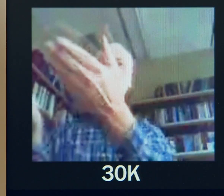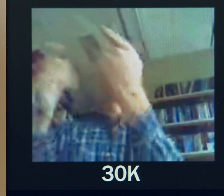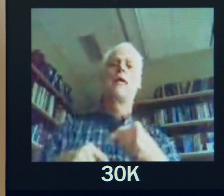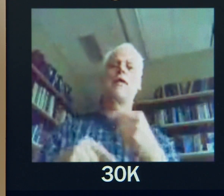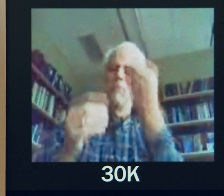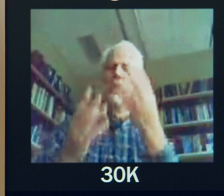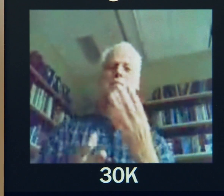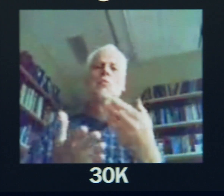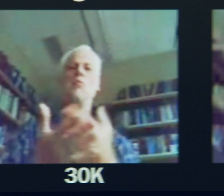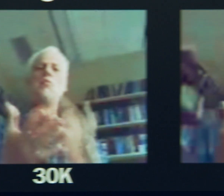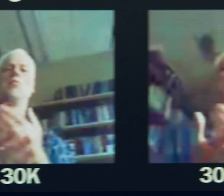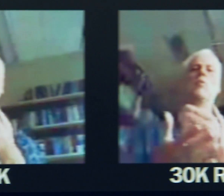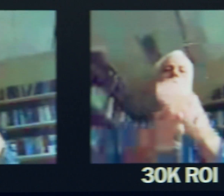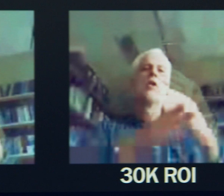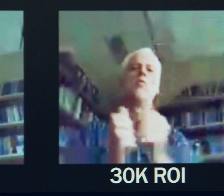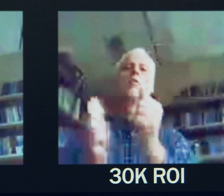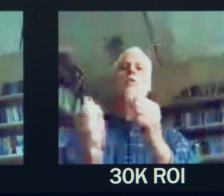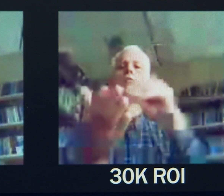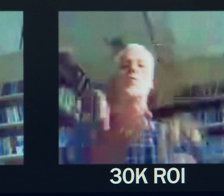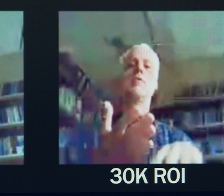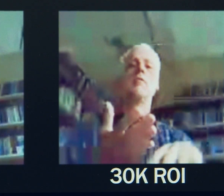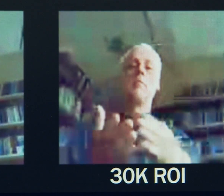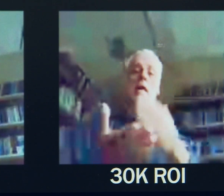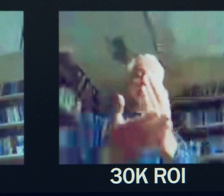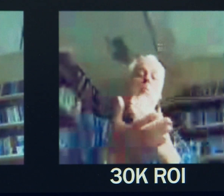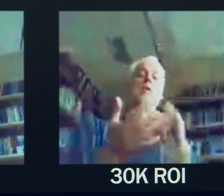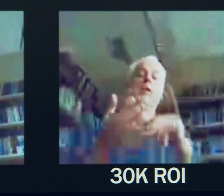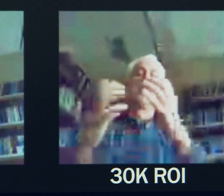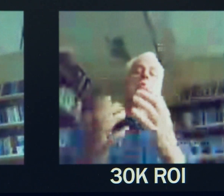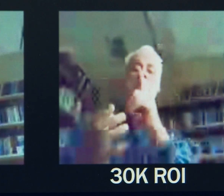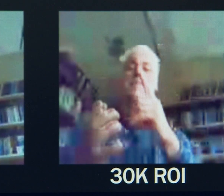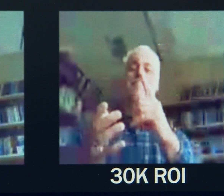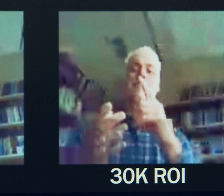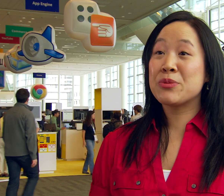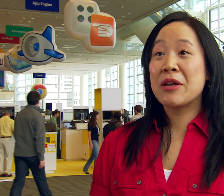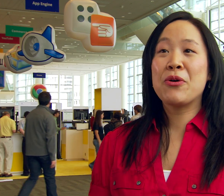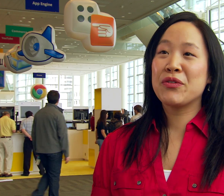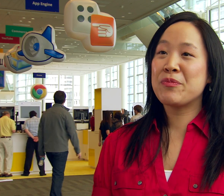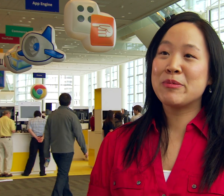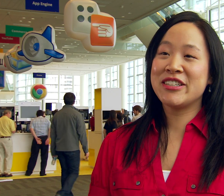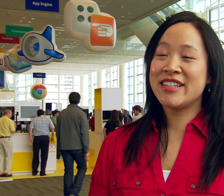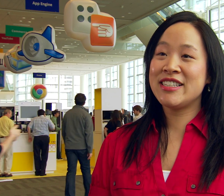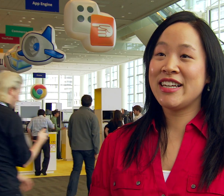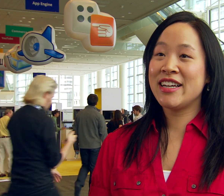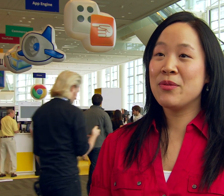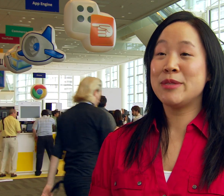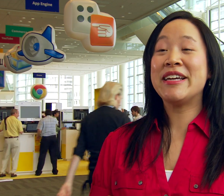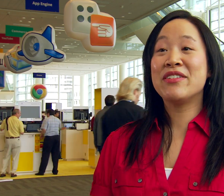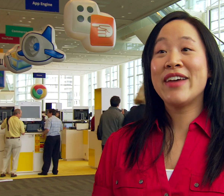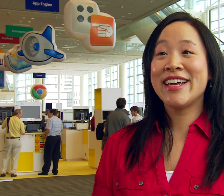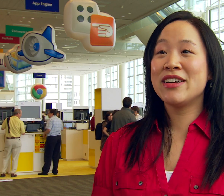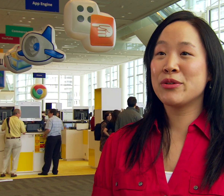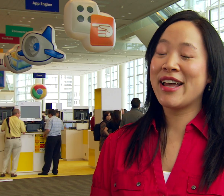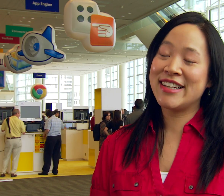to the background. So the hands and the face are more clear, but the background is sacrificed, which is fine because it's really important for people to see what's